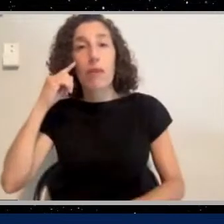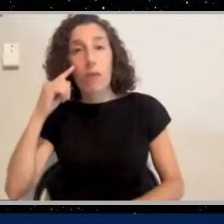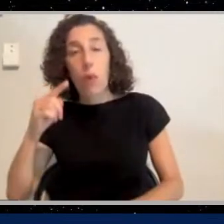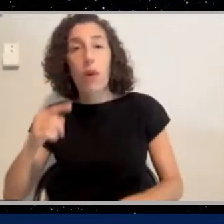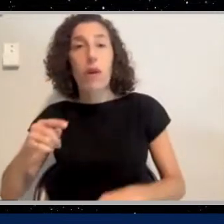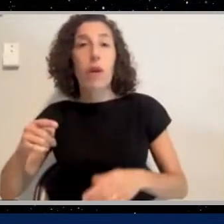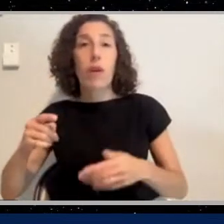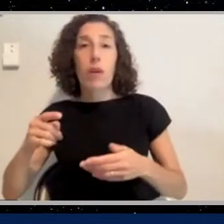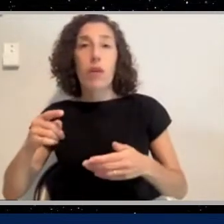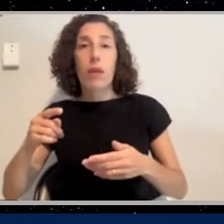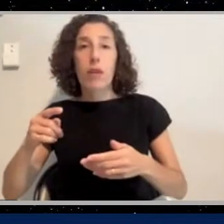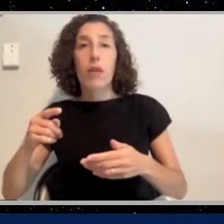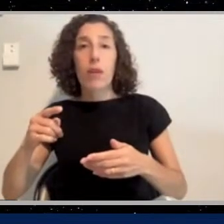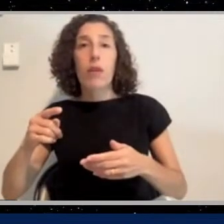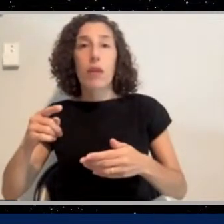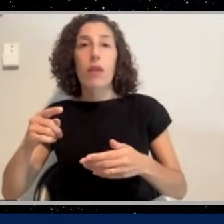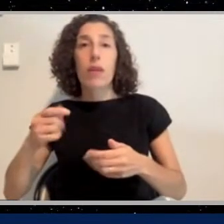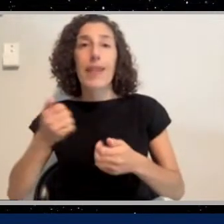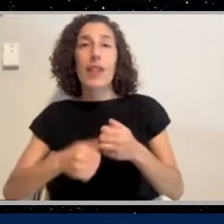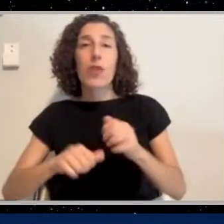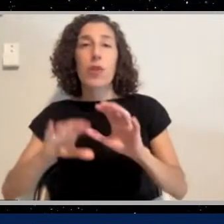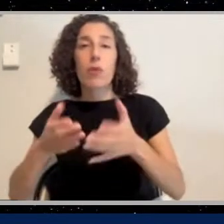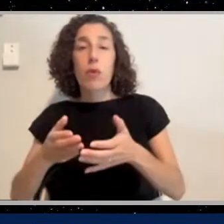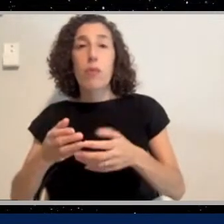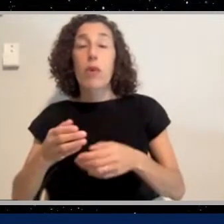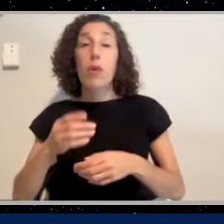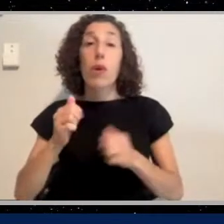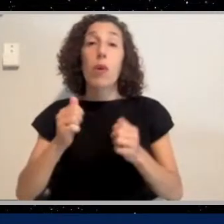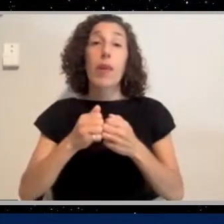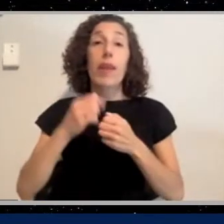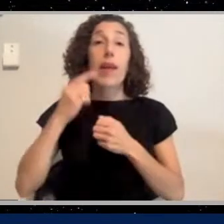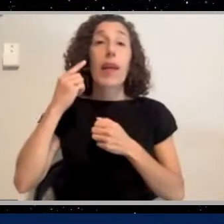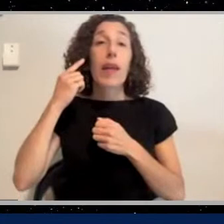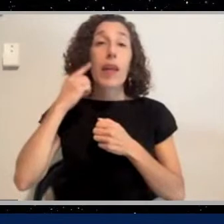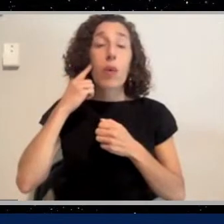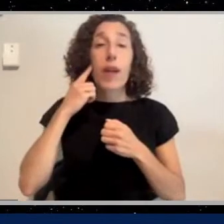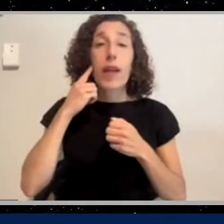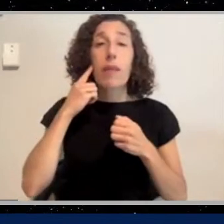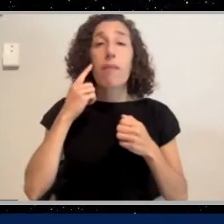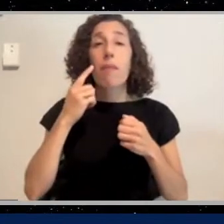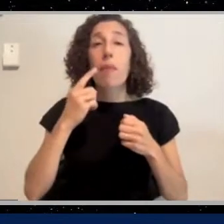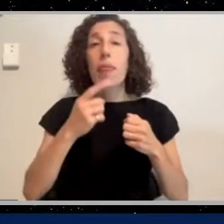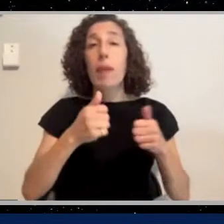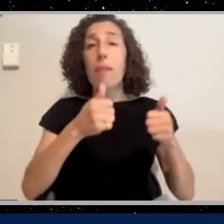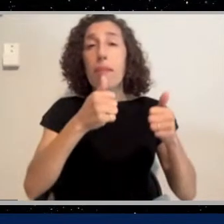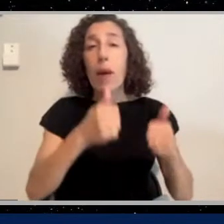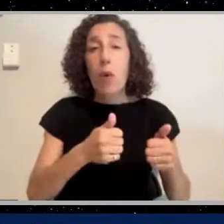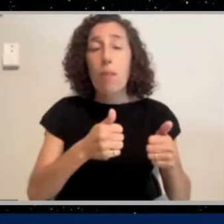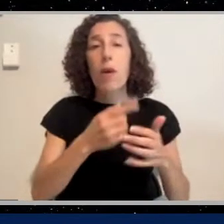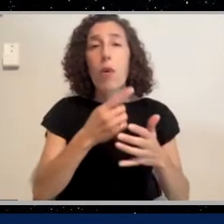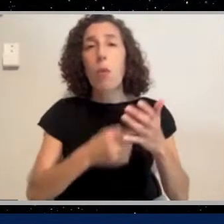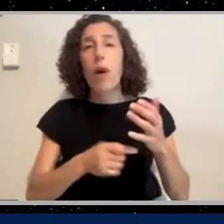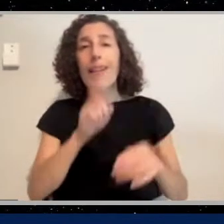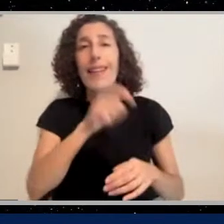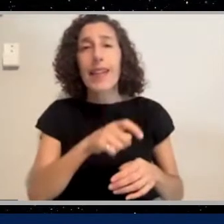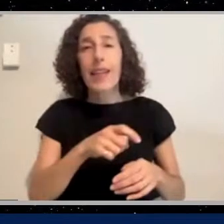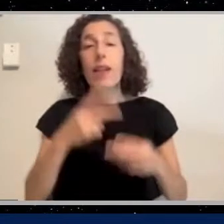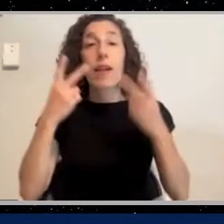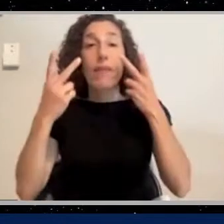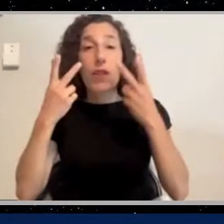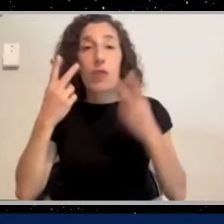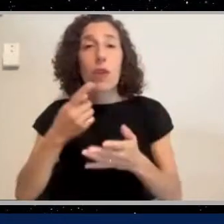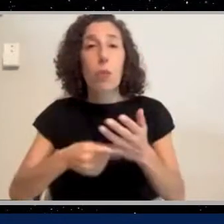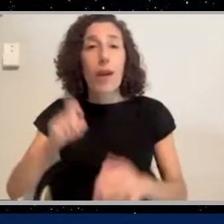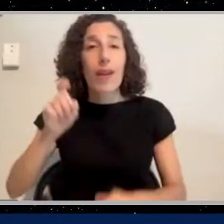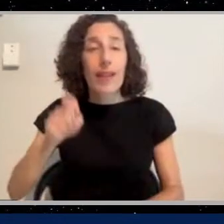But it really was kind of, we had our own agendas, but we all had our team goal of getting as much research done